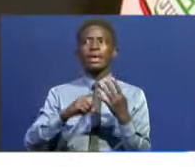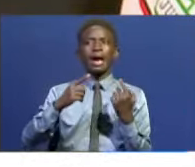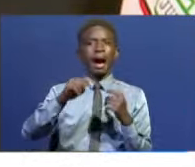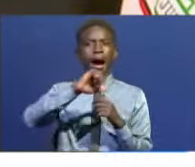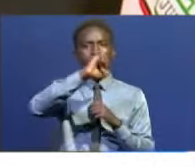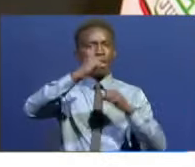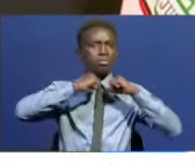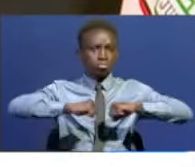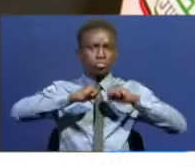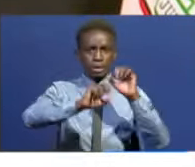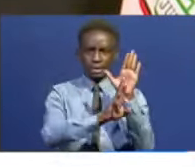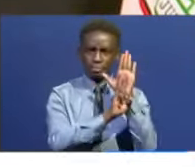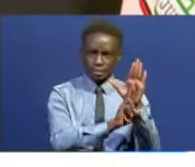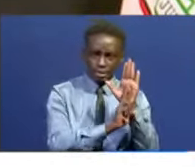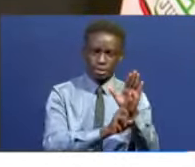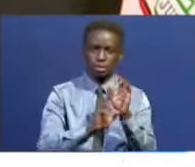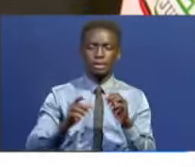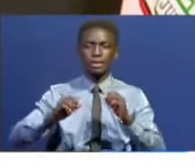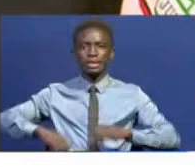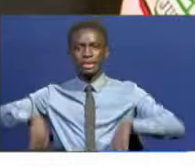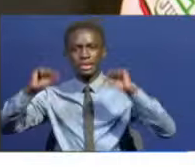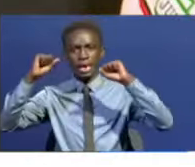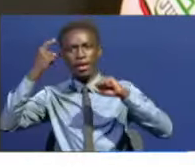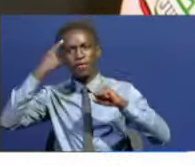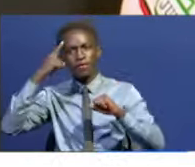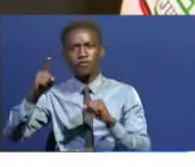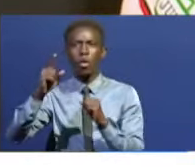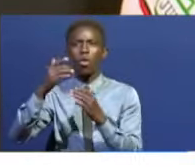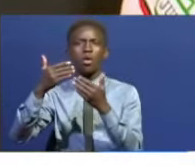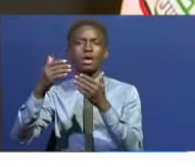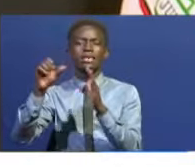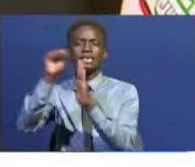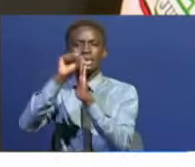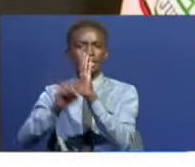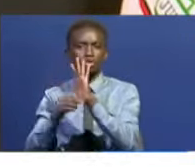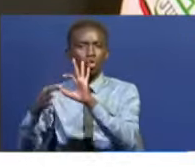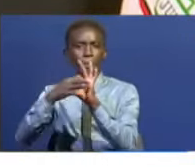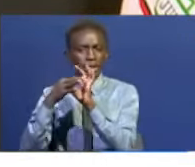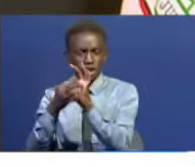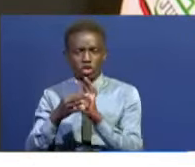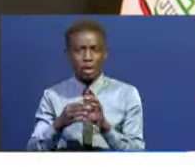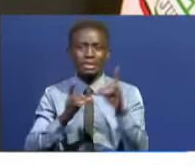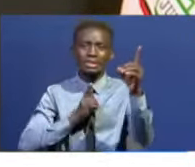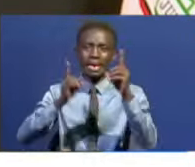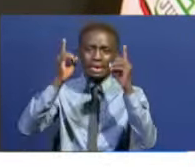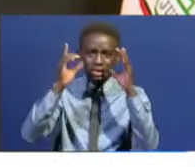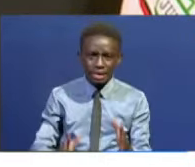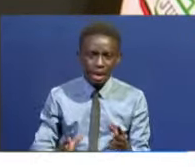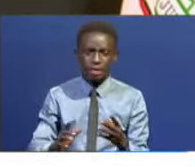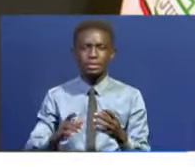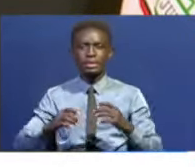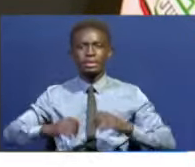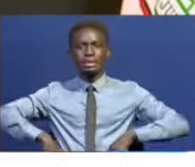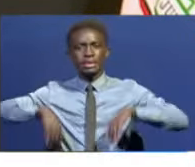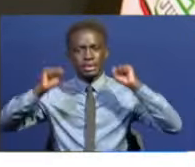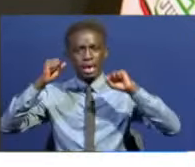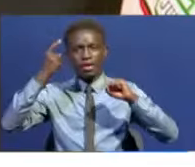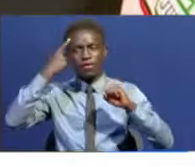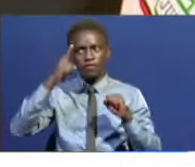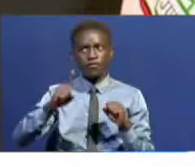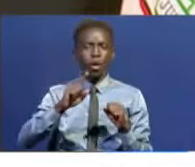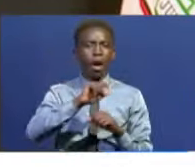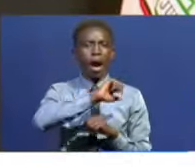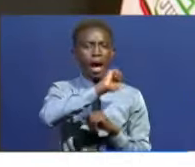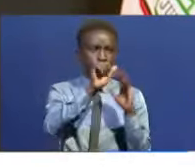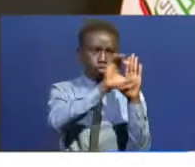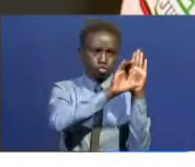representatives, chairpersons of state corporations, directors of state corporations, chairpersons and commissions, constitutional